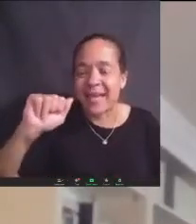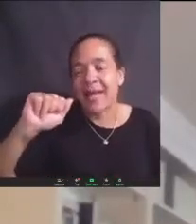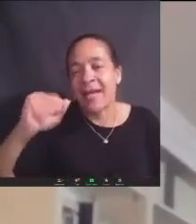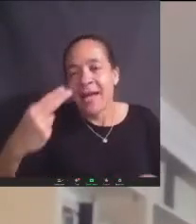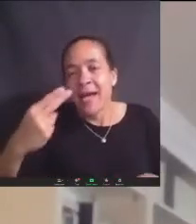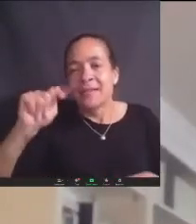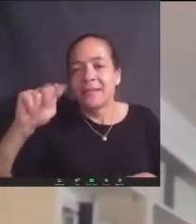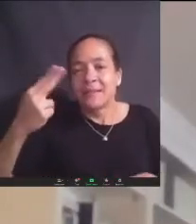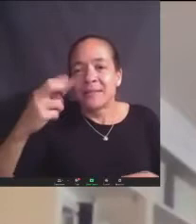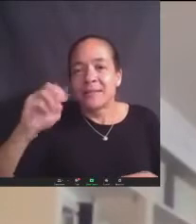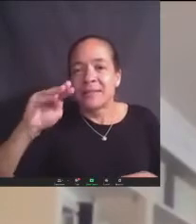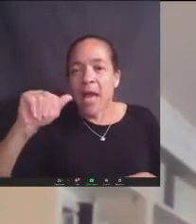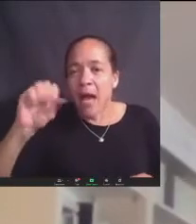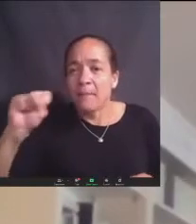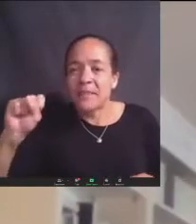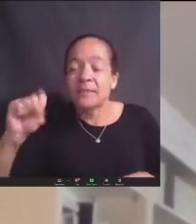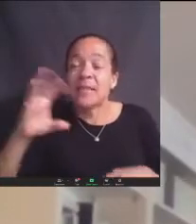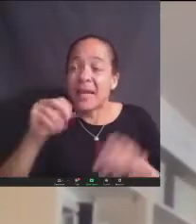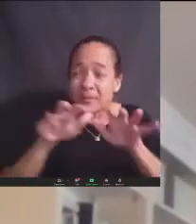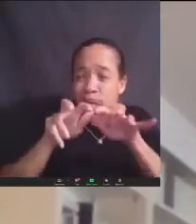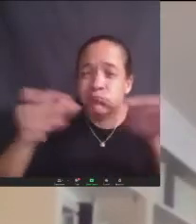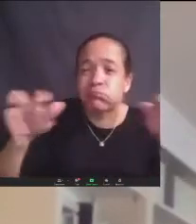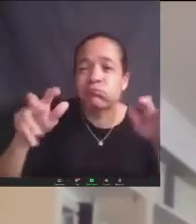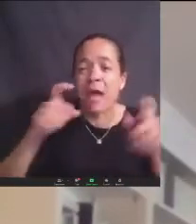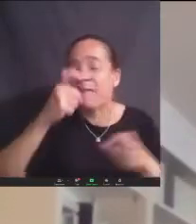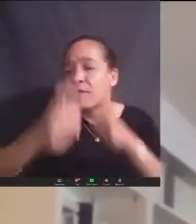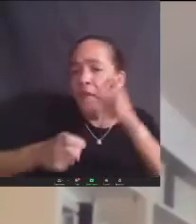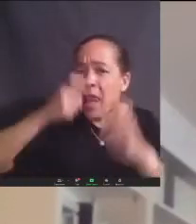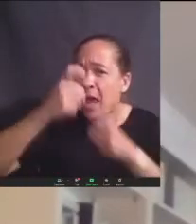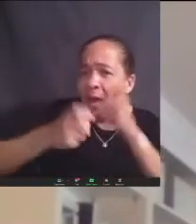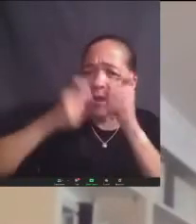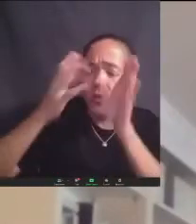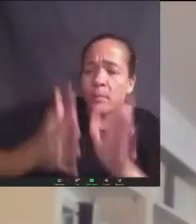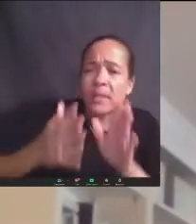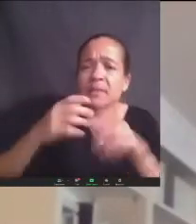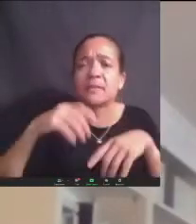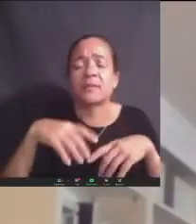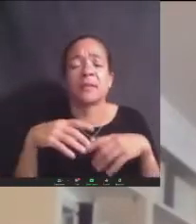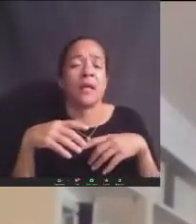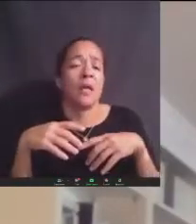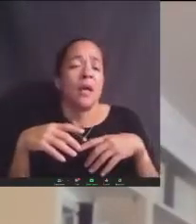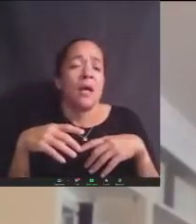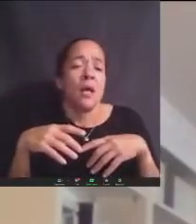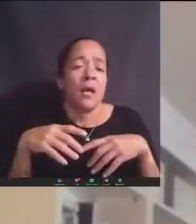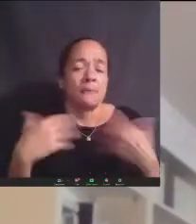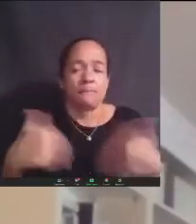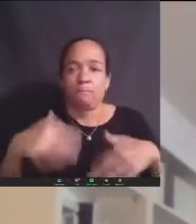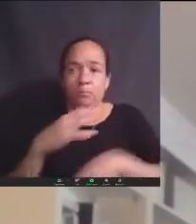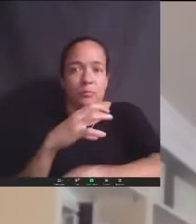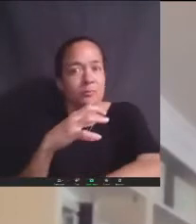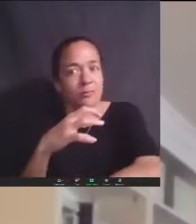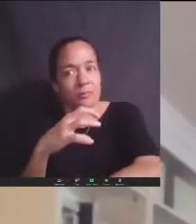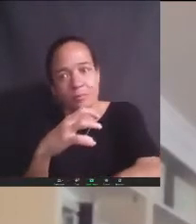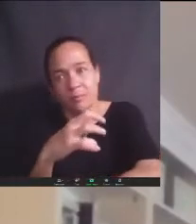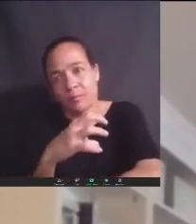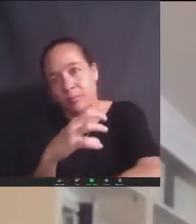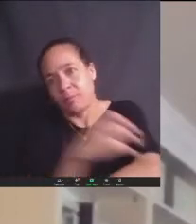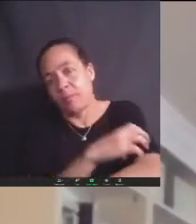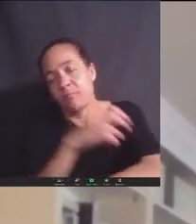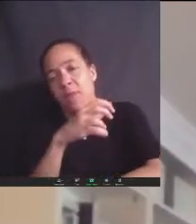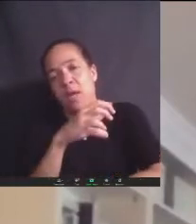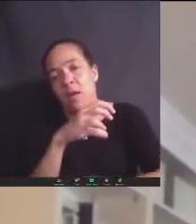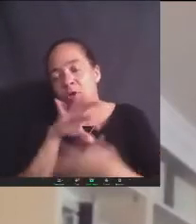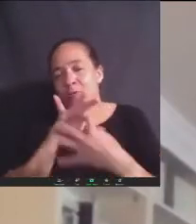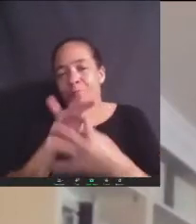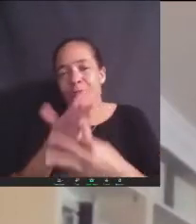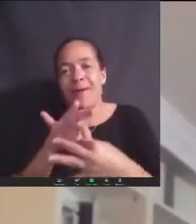and philanthropists. So, there's obviously so much power in truth-telling and unearthing your own